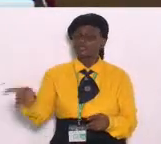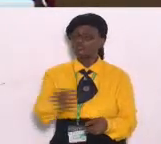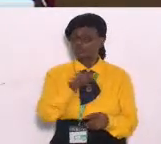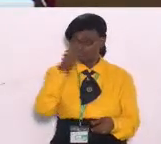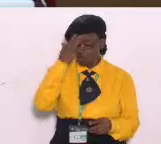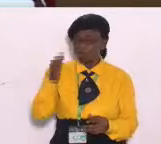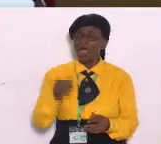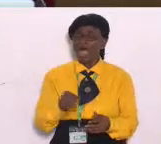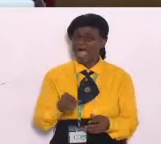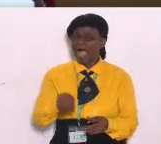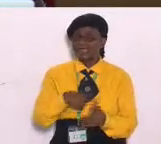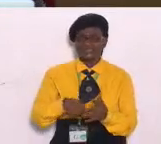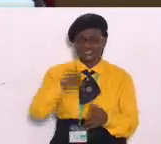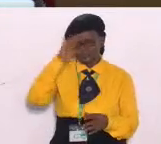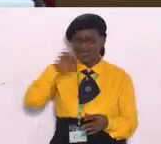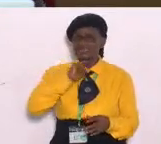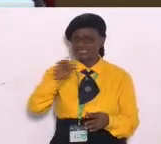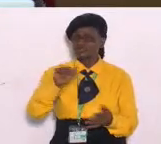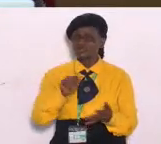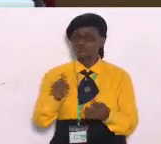is too strong for me.